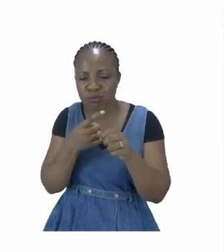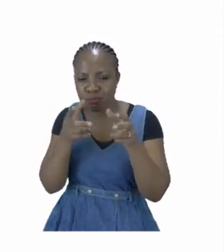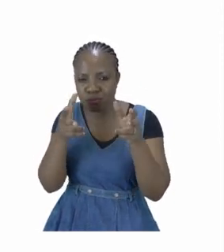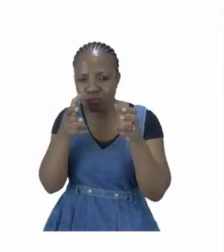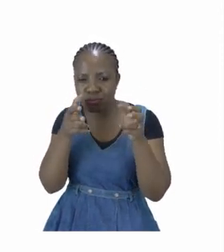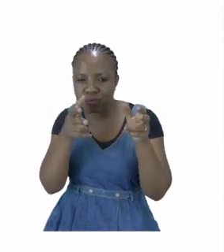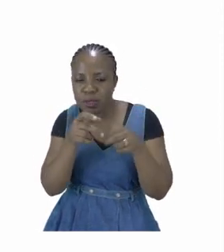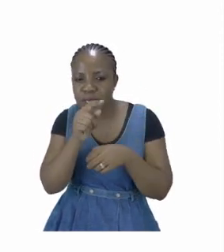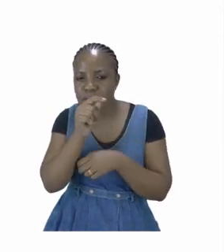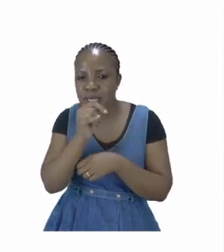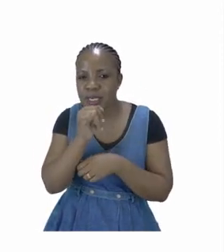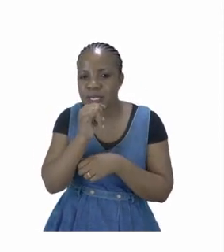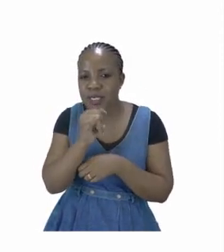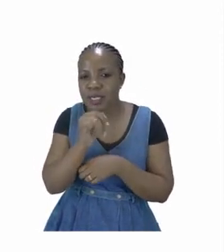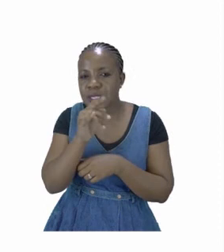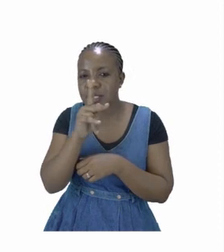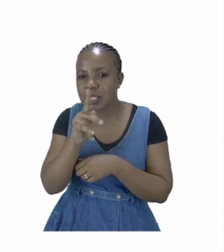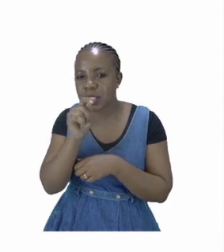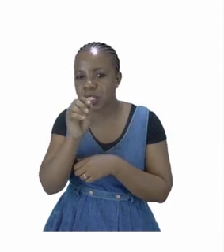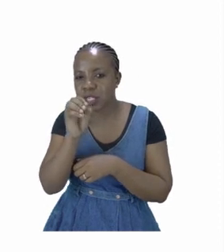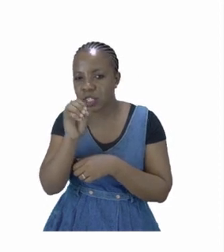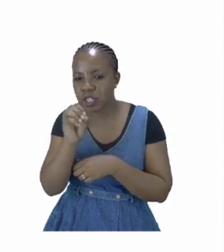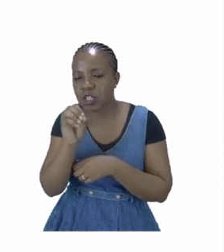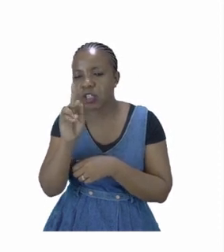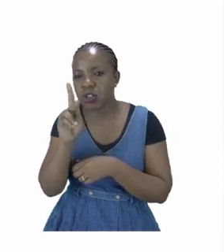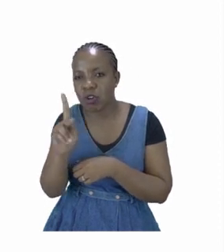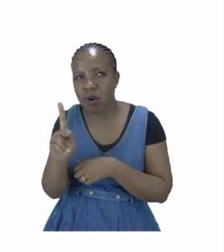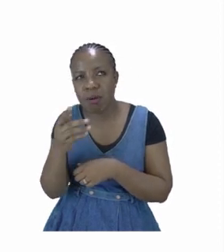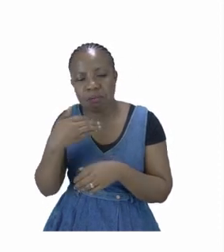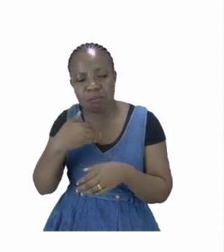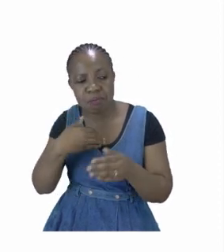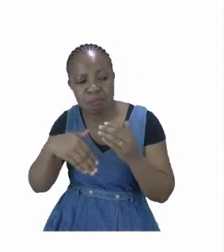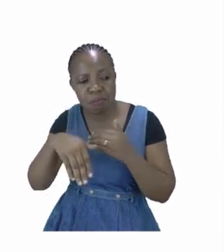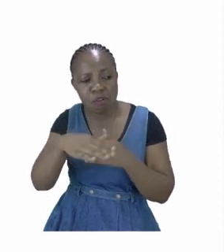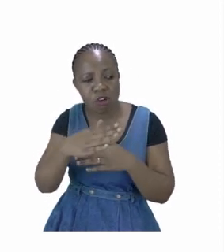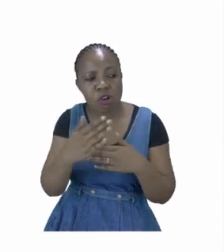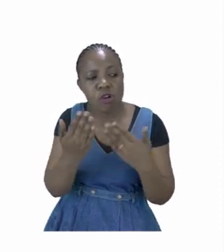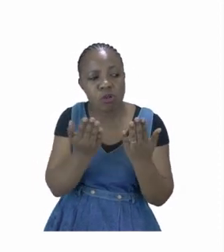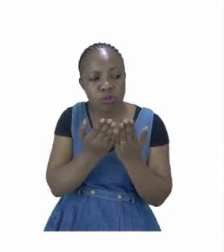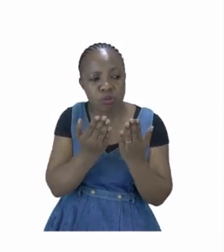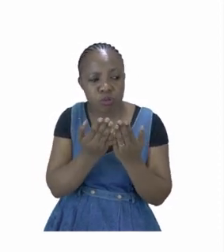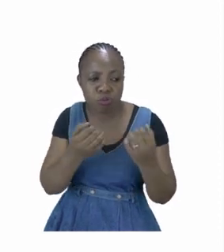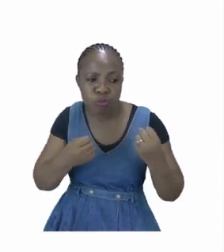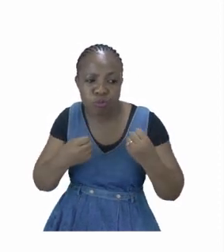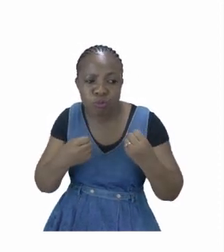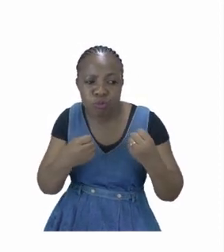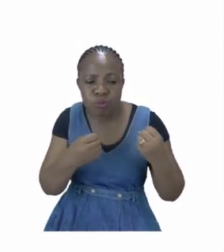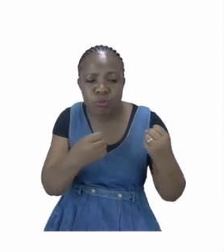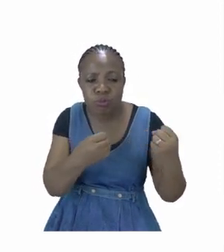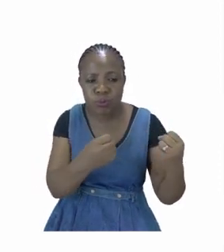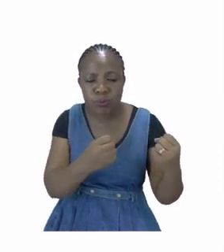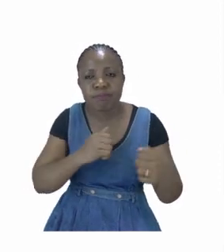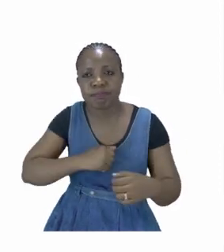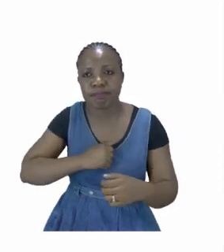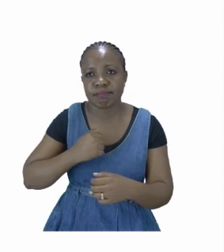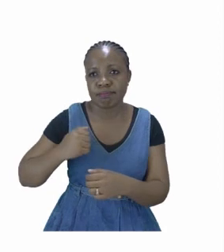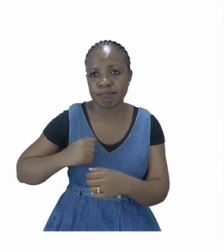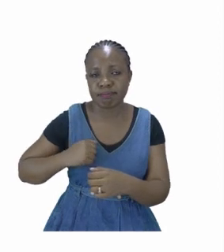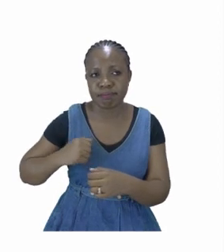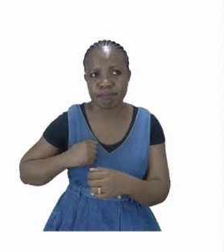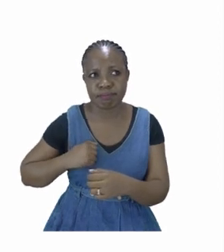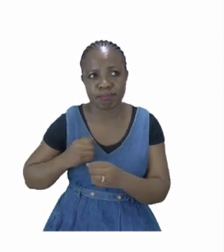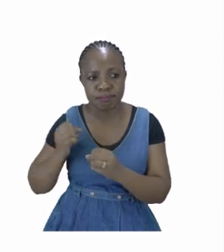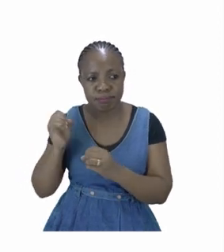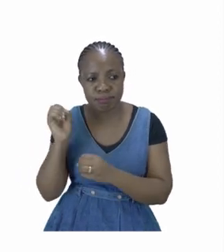car. My dad takes me there in the morning and my